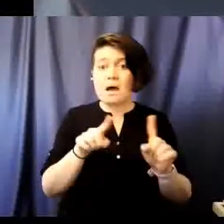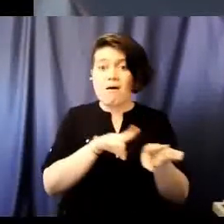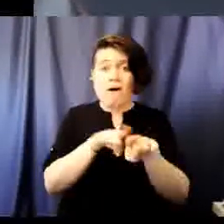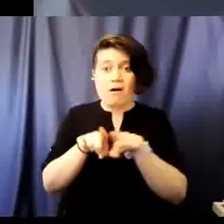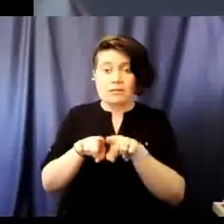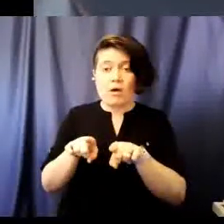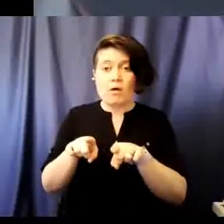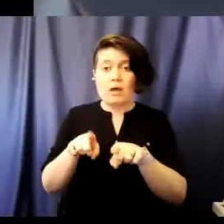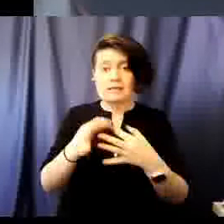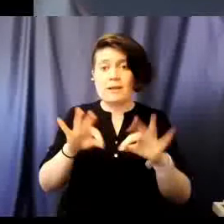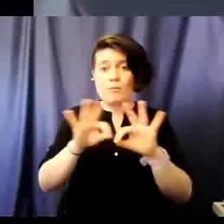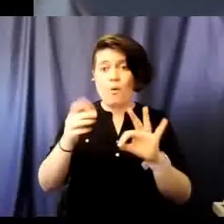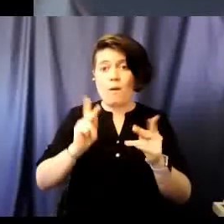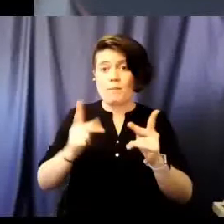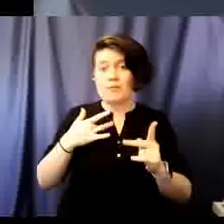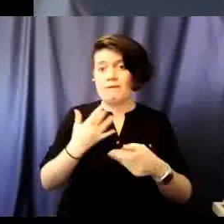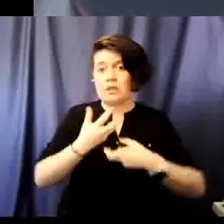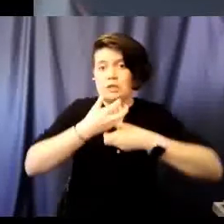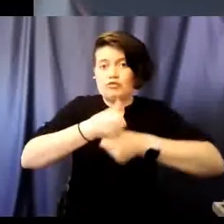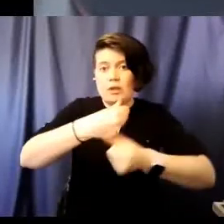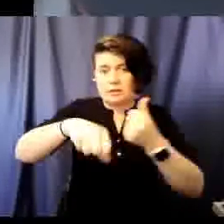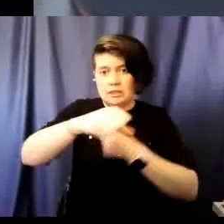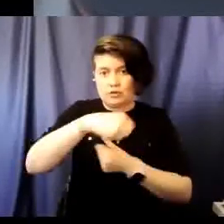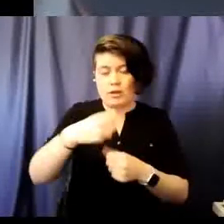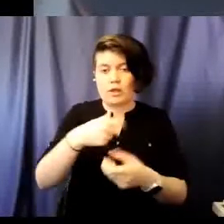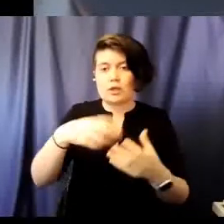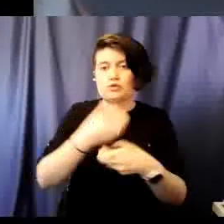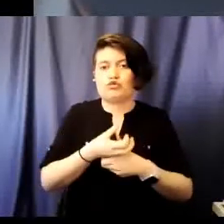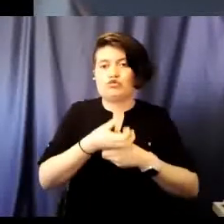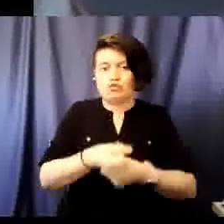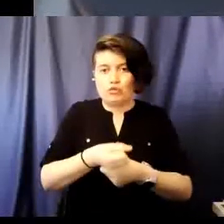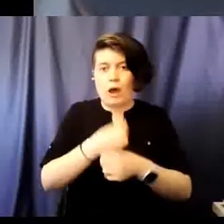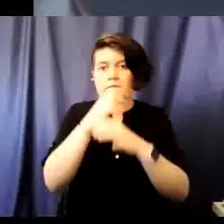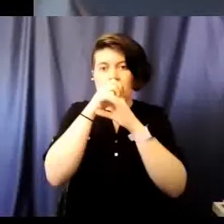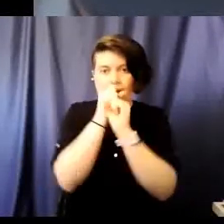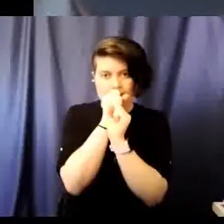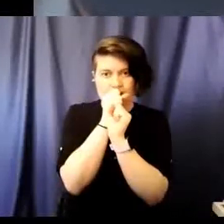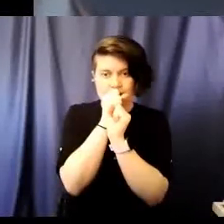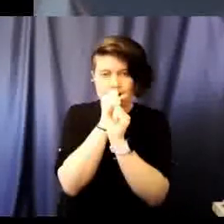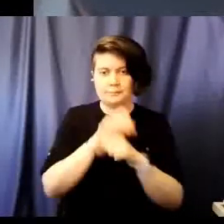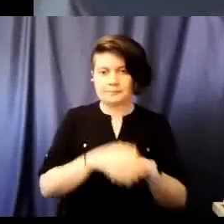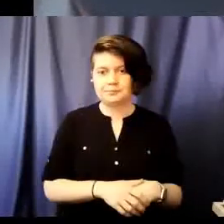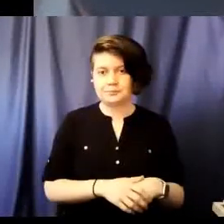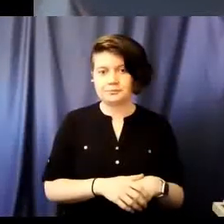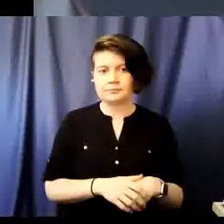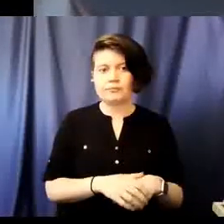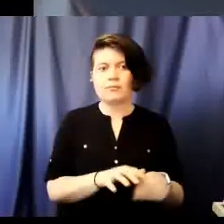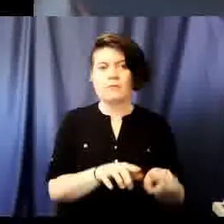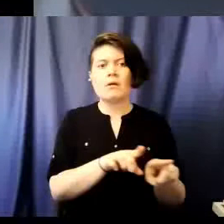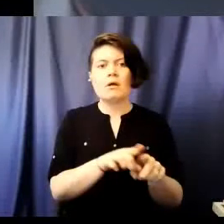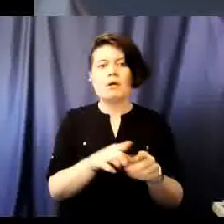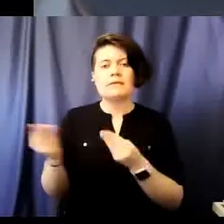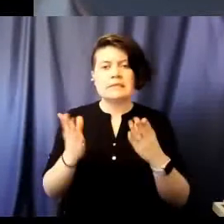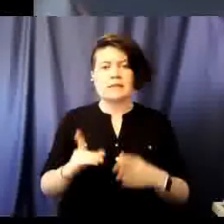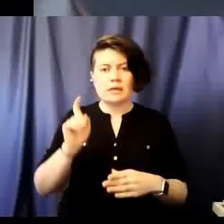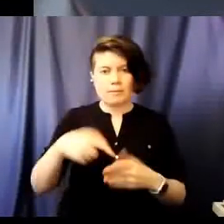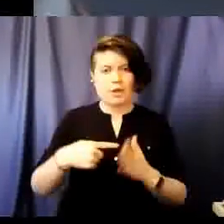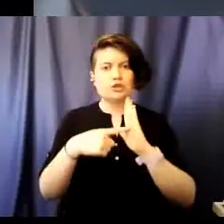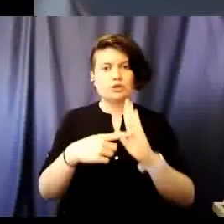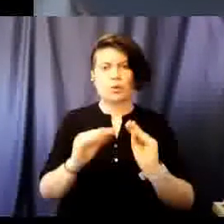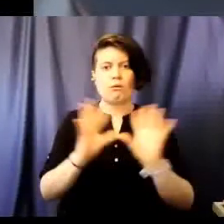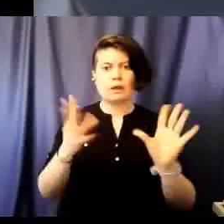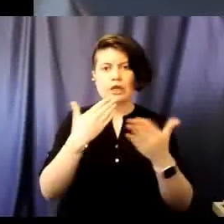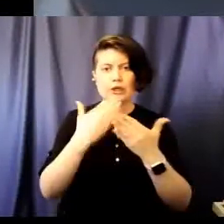to privacy. This also means that facilitators should set clear and model clear boundaries for the